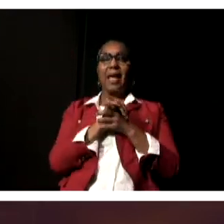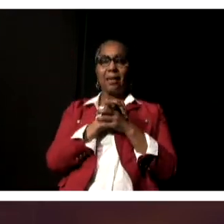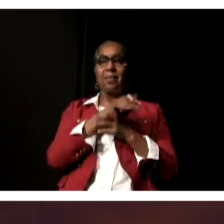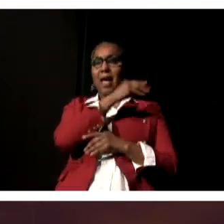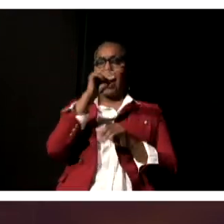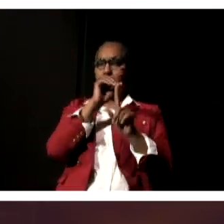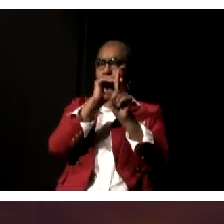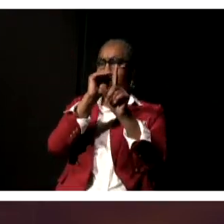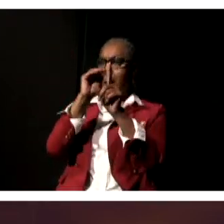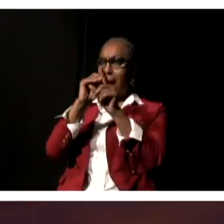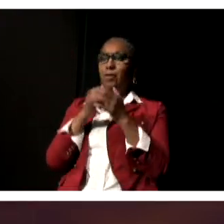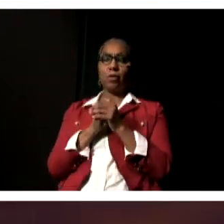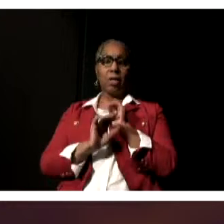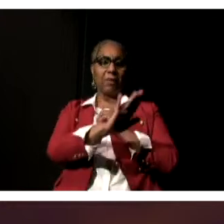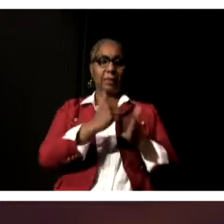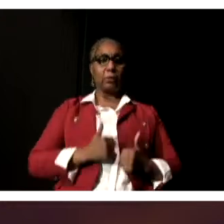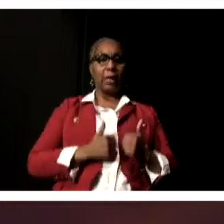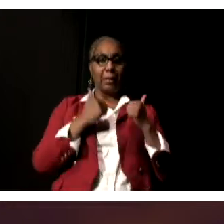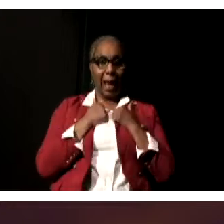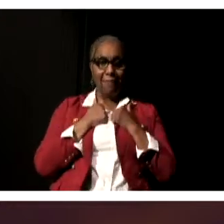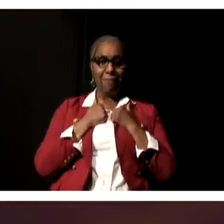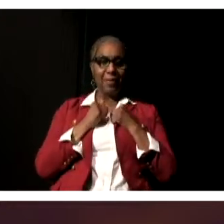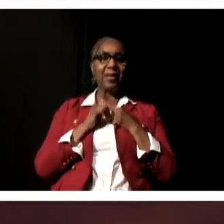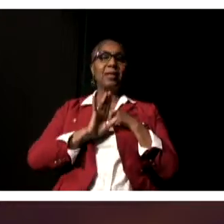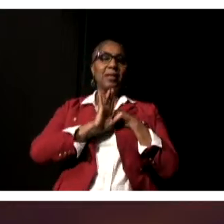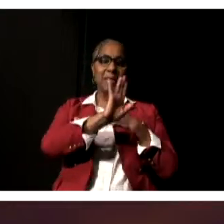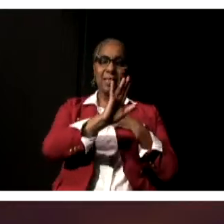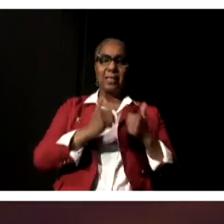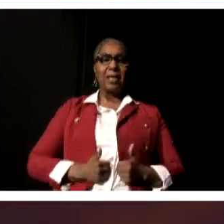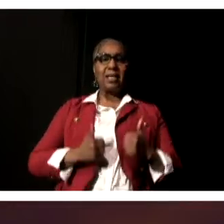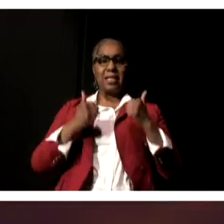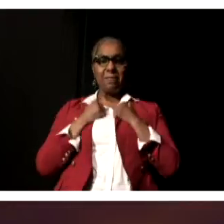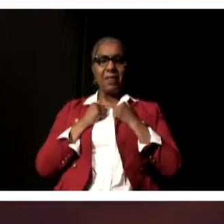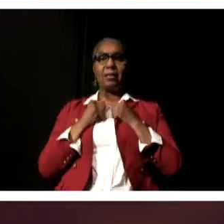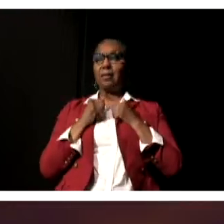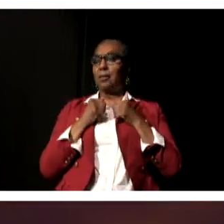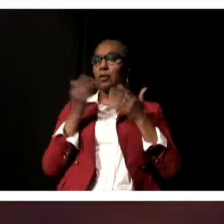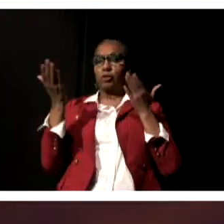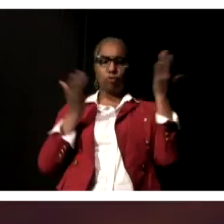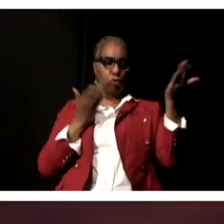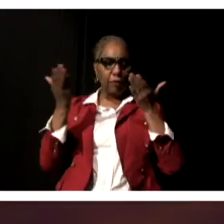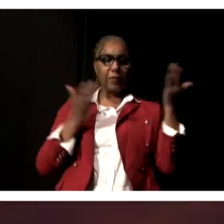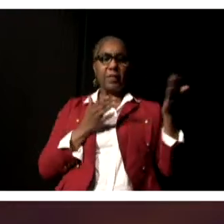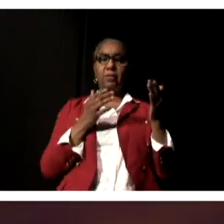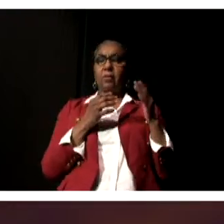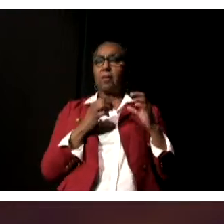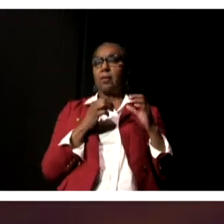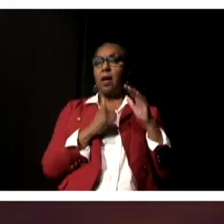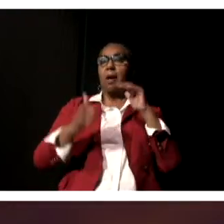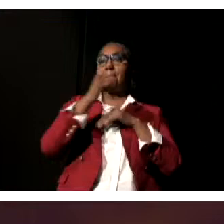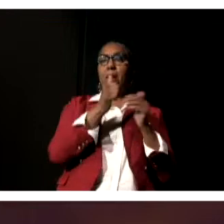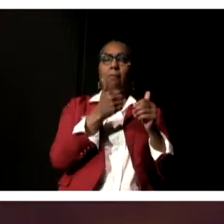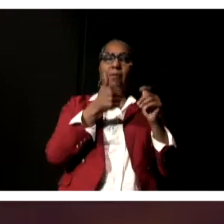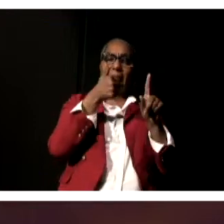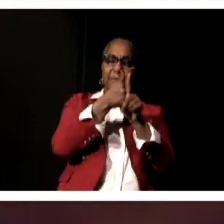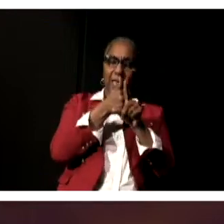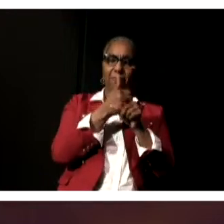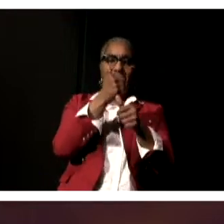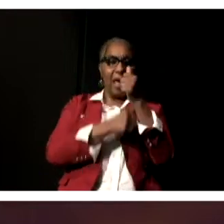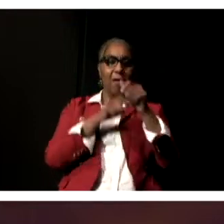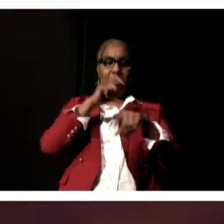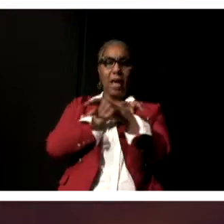reminded of his life and his living legacy of service above self every time they come to